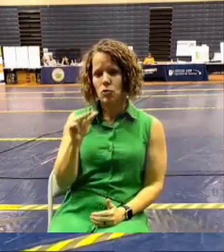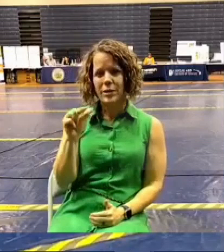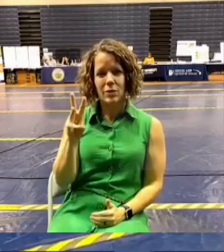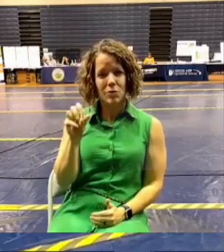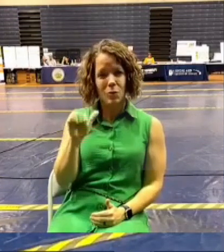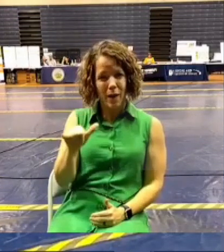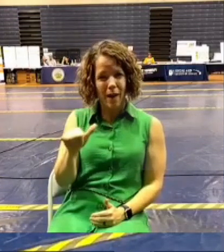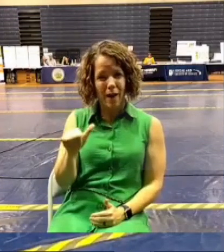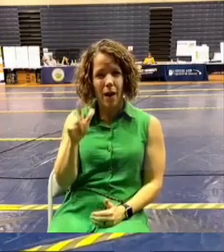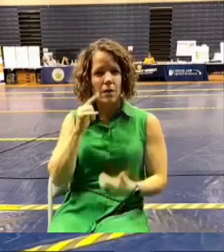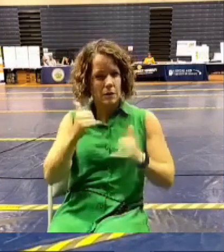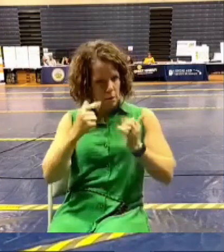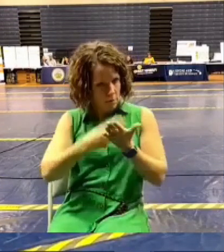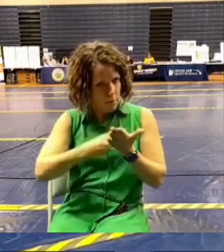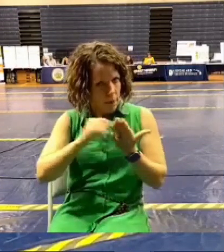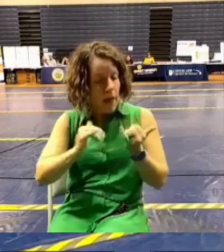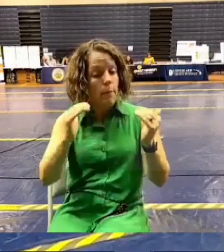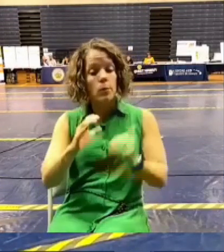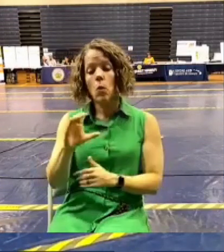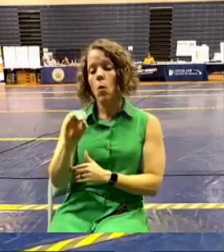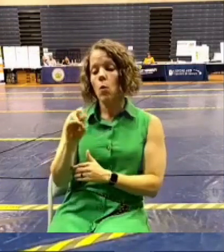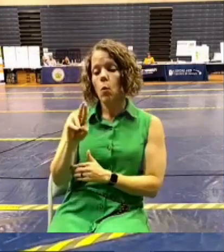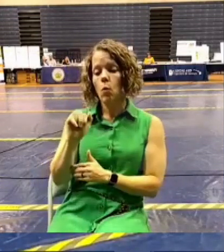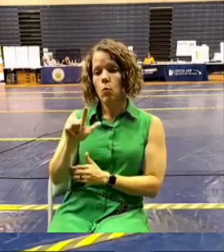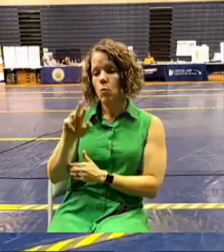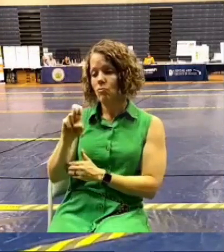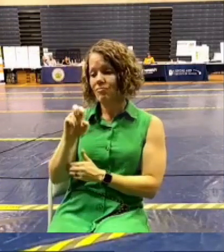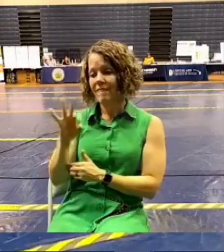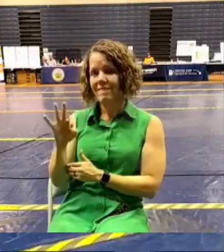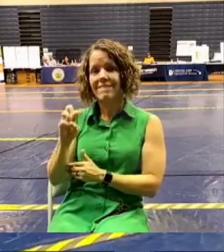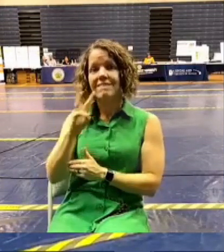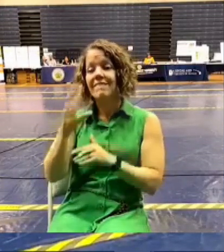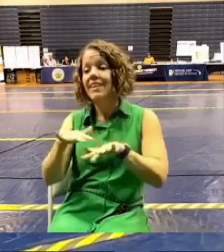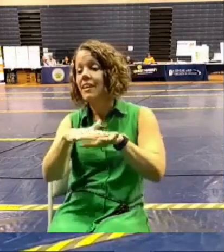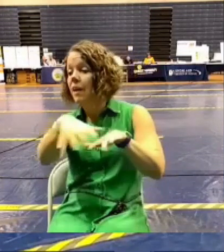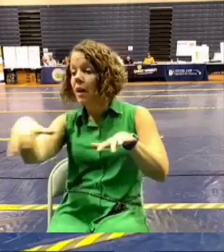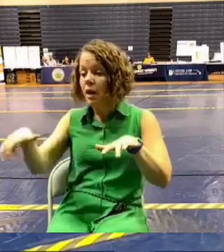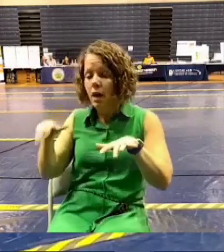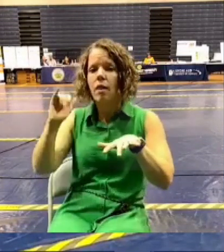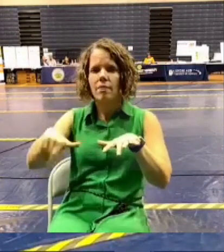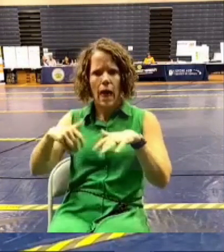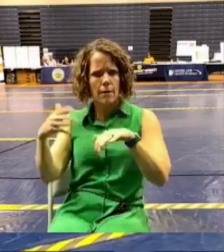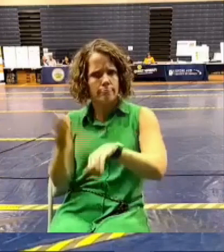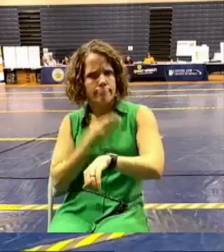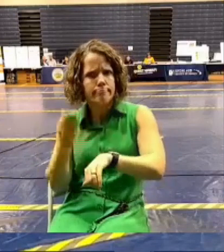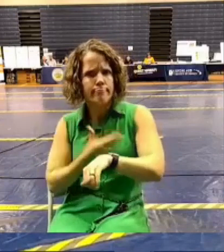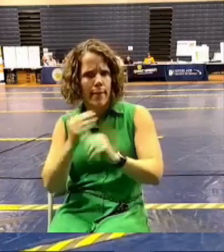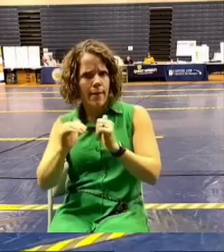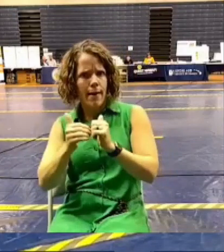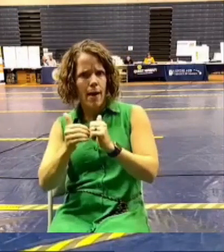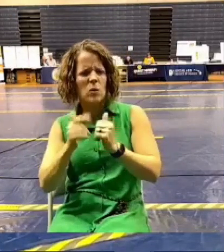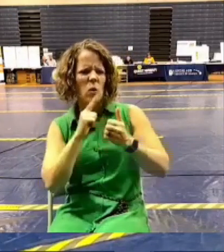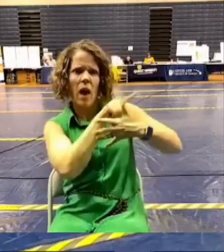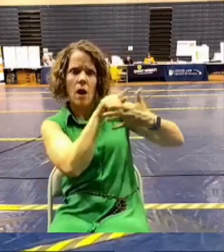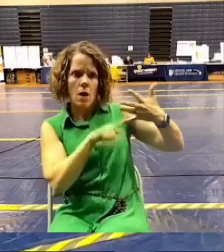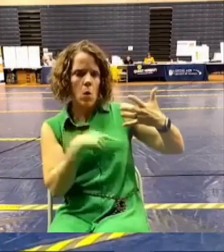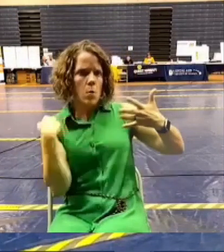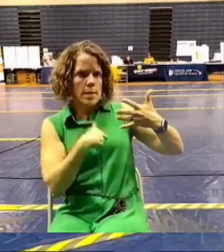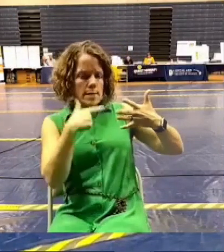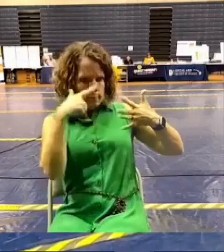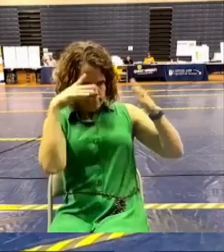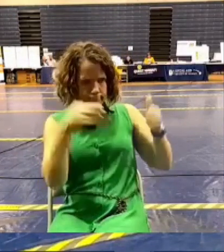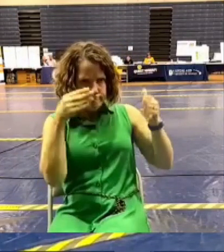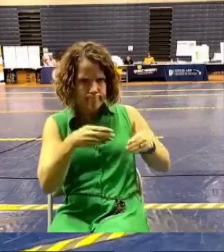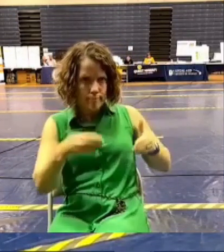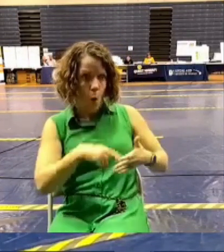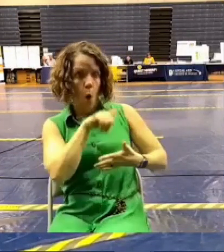our coral reef restoration. And so these are those focus points. A little ave out of that is we also talk